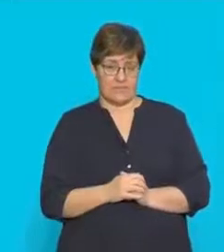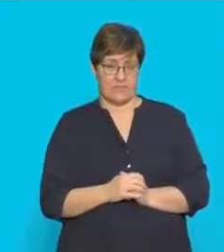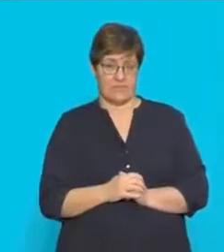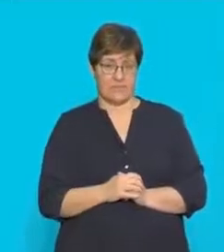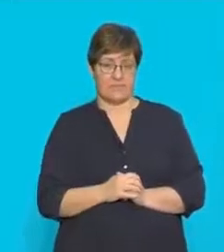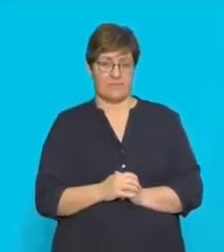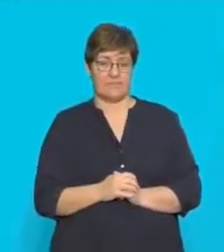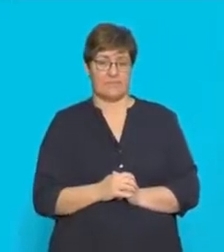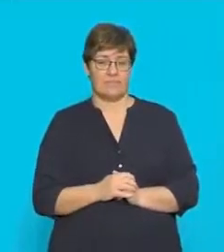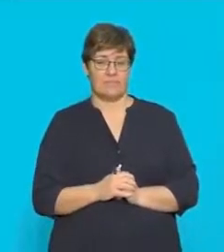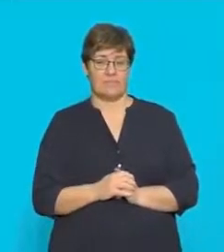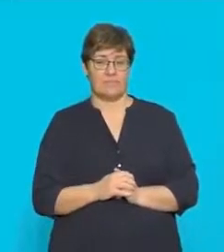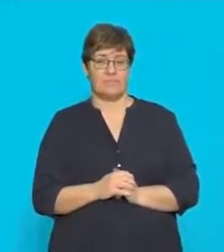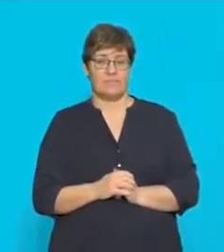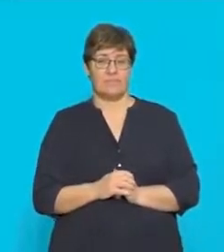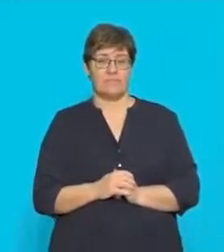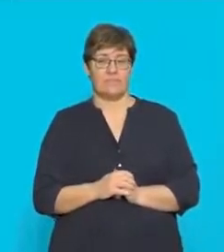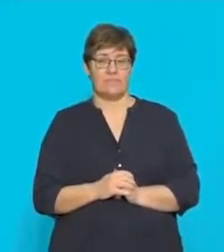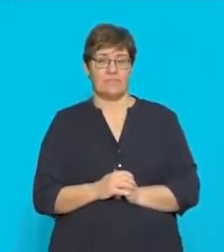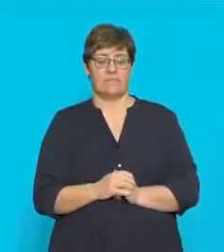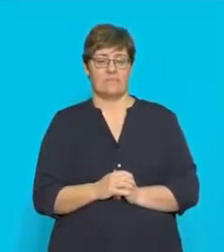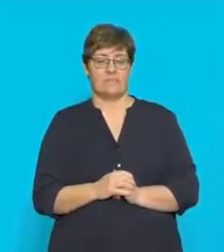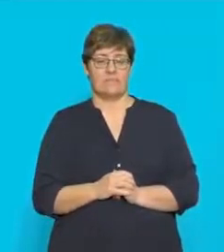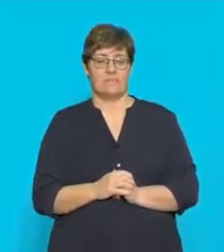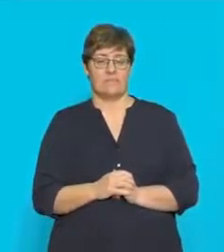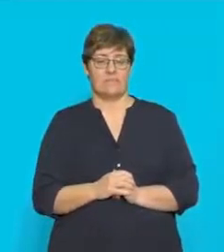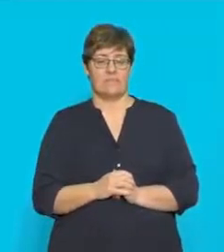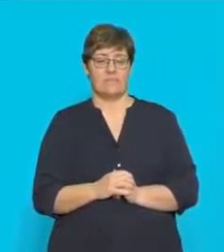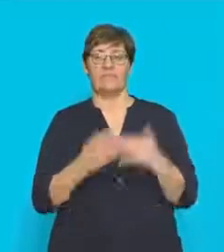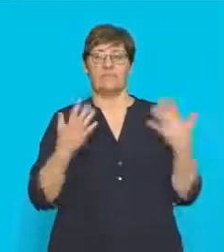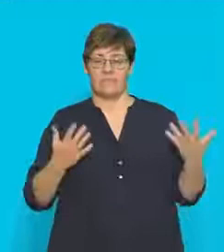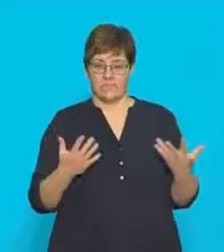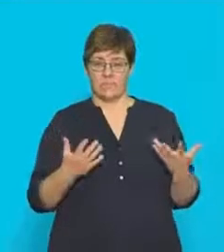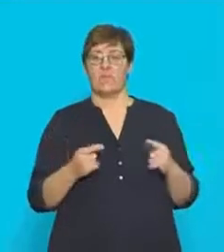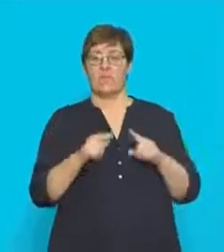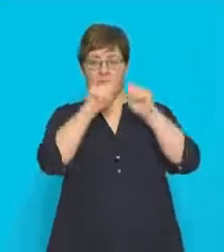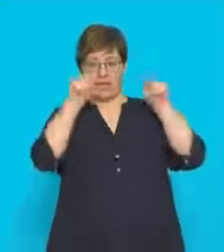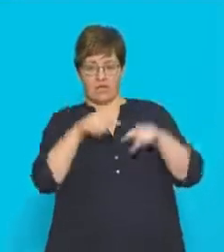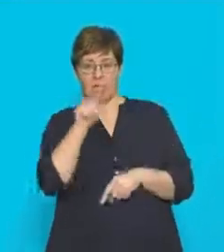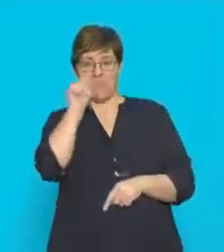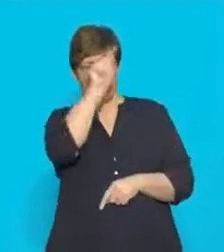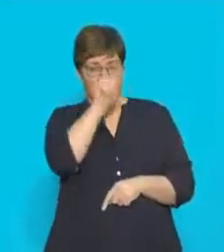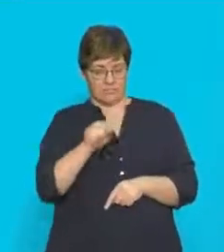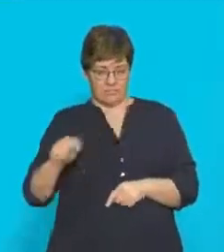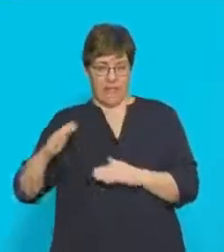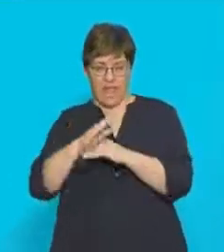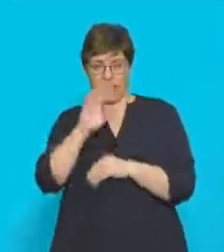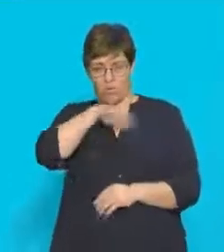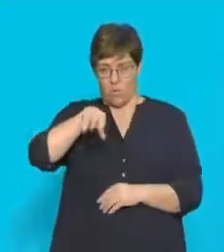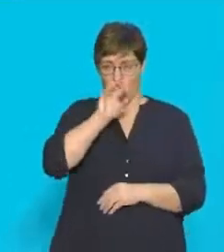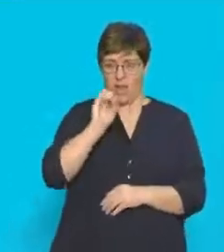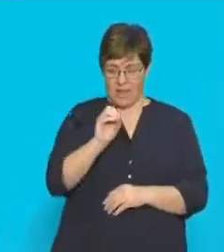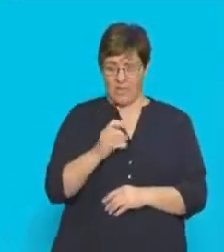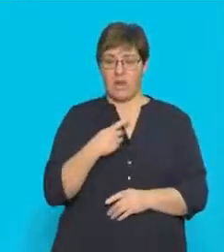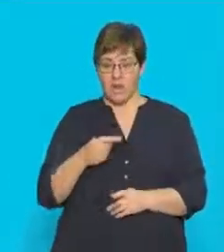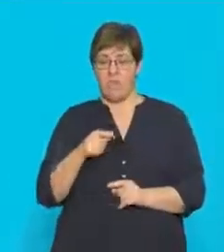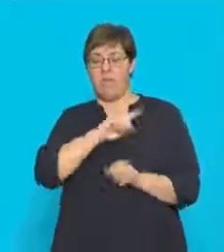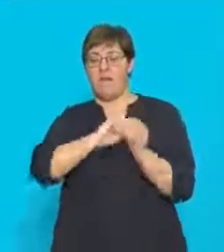43,61 degrees. Okay. Here's a neater diagram again with all the information that we found